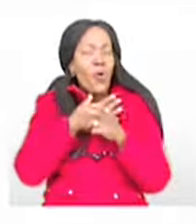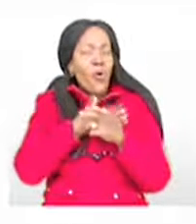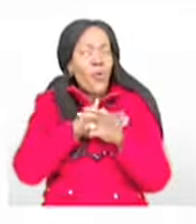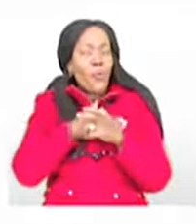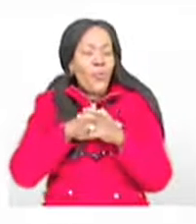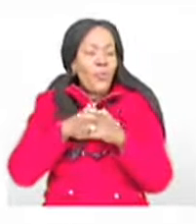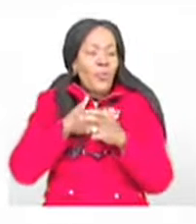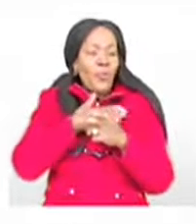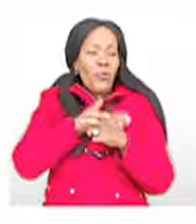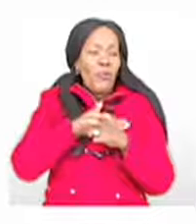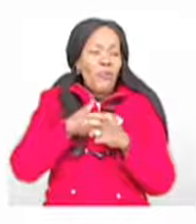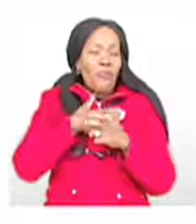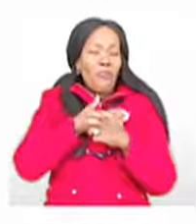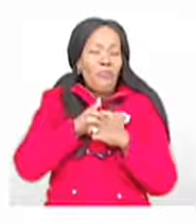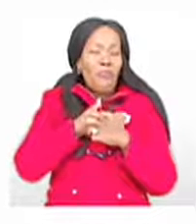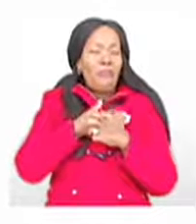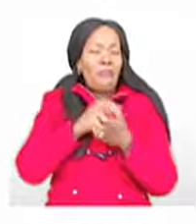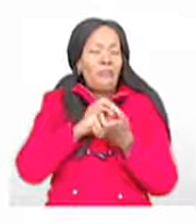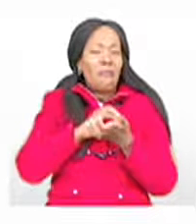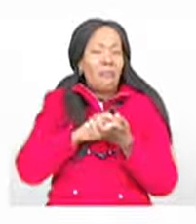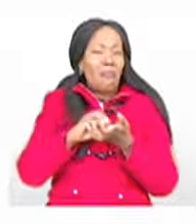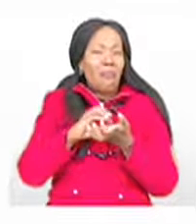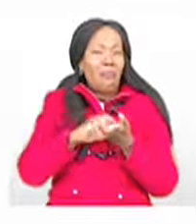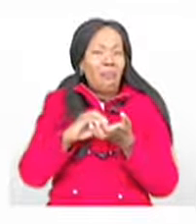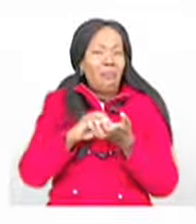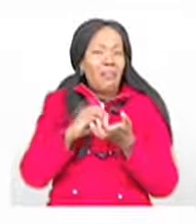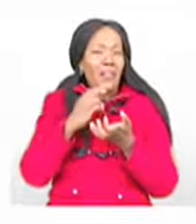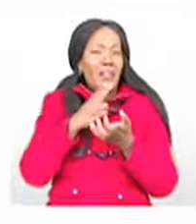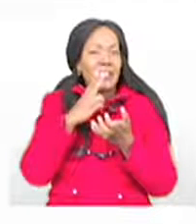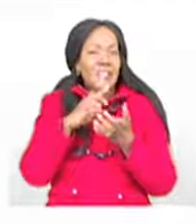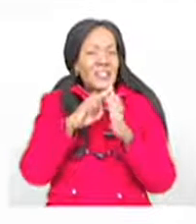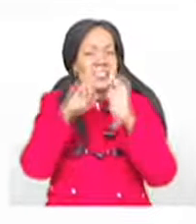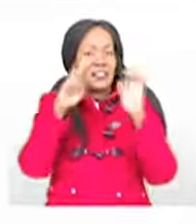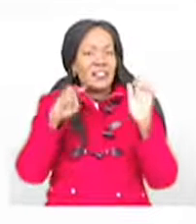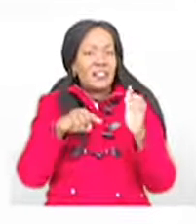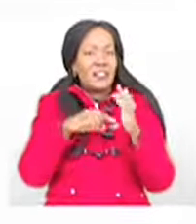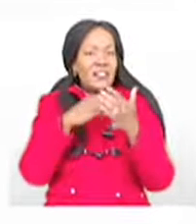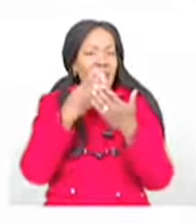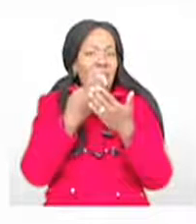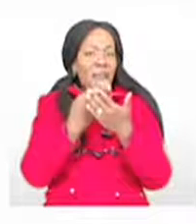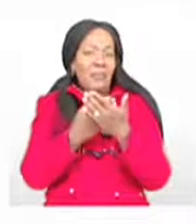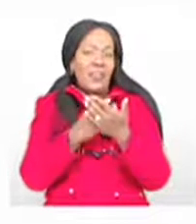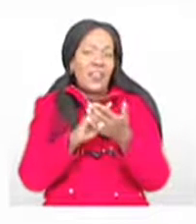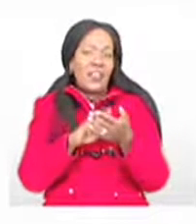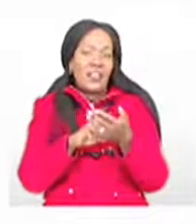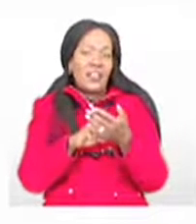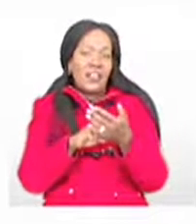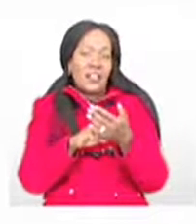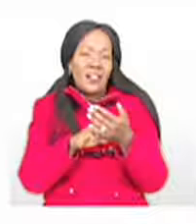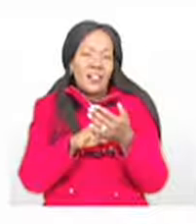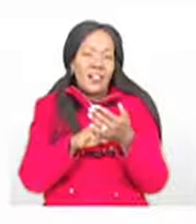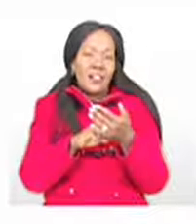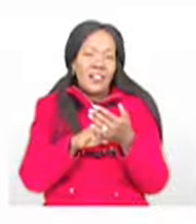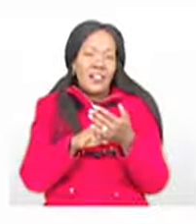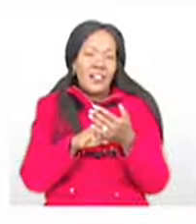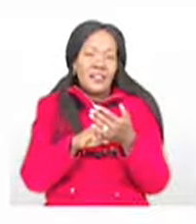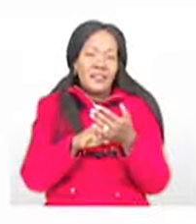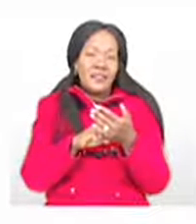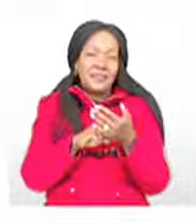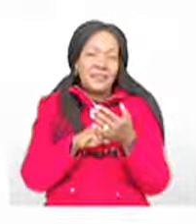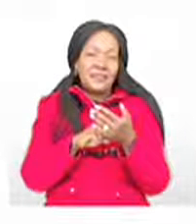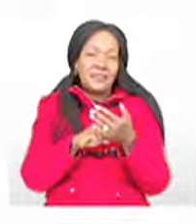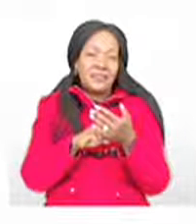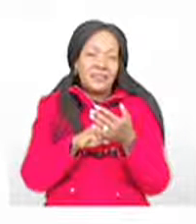cheese. Now let's look at the next picture at the bottom of the page.